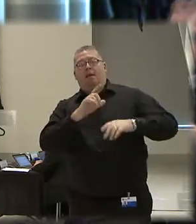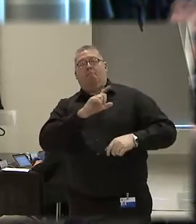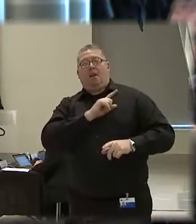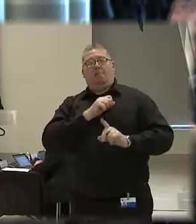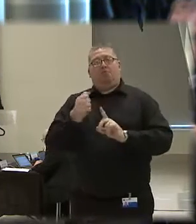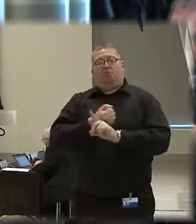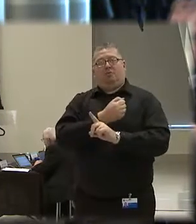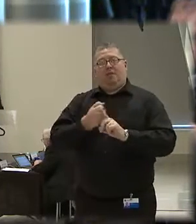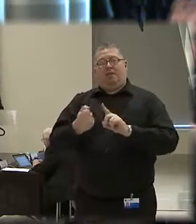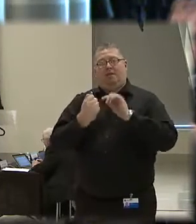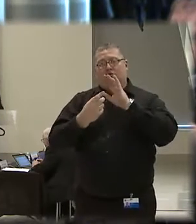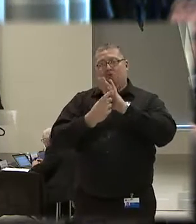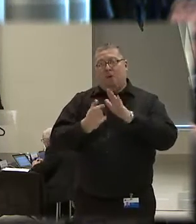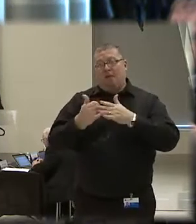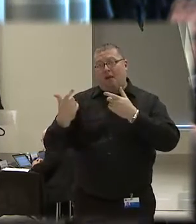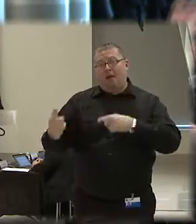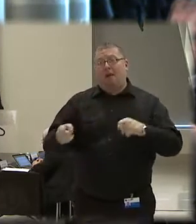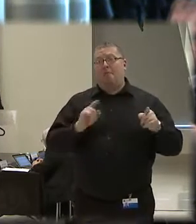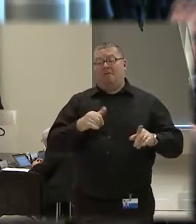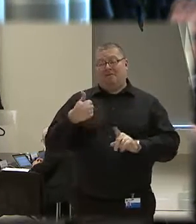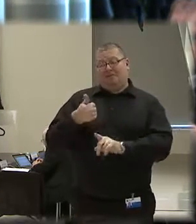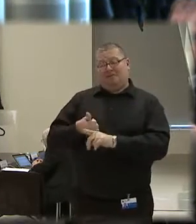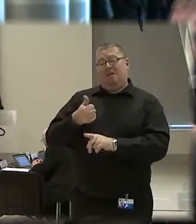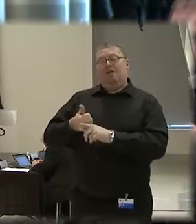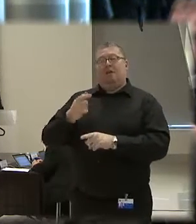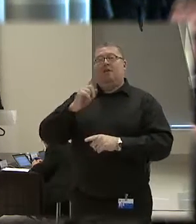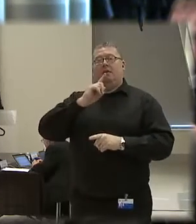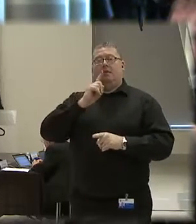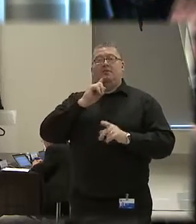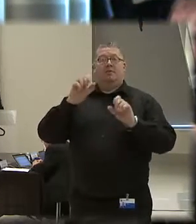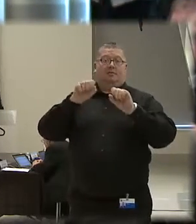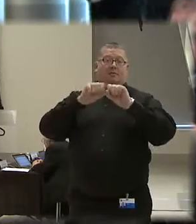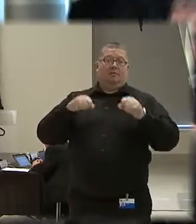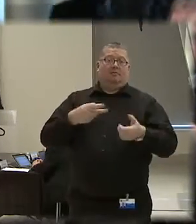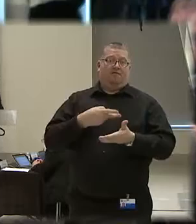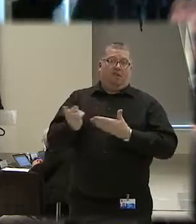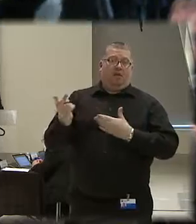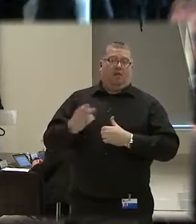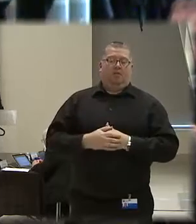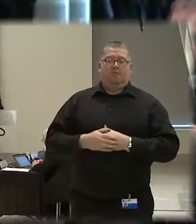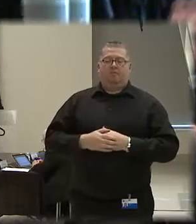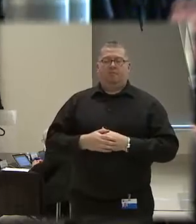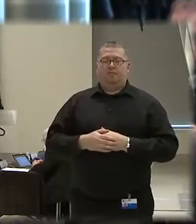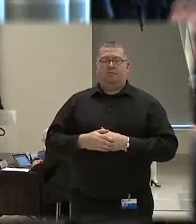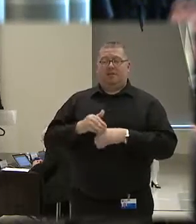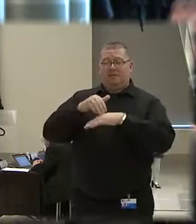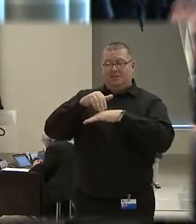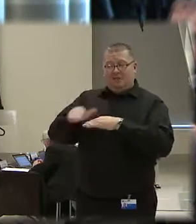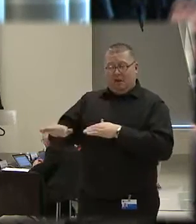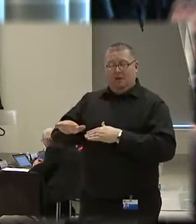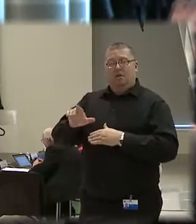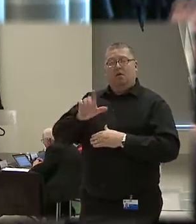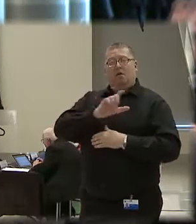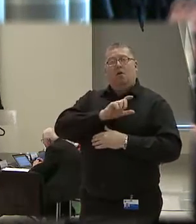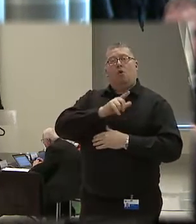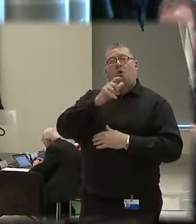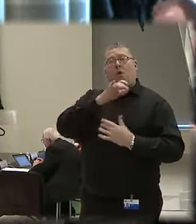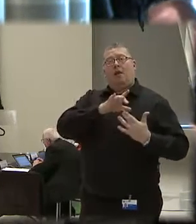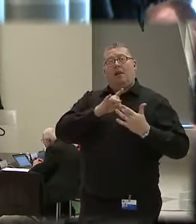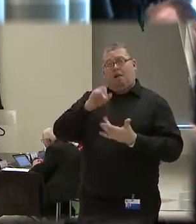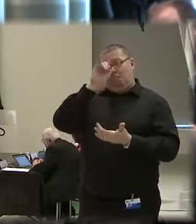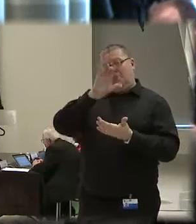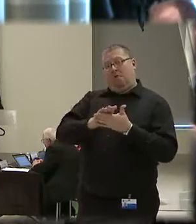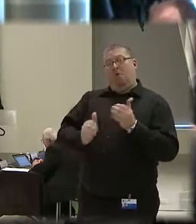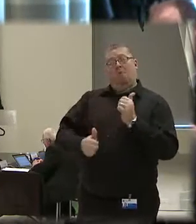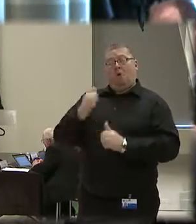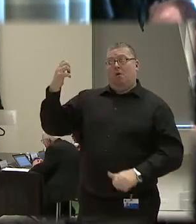are taking place is within itself a systemic failure. Dispatching officers whose leadership believes that